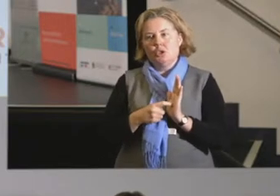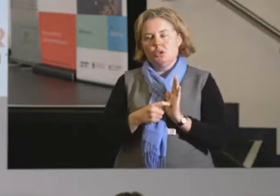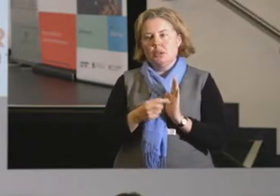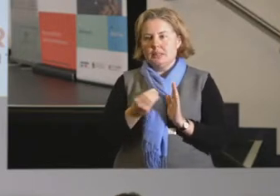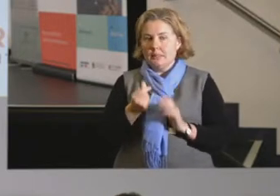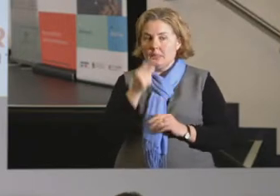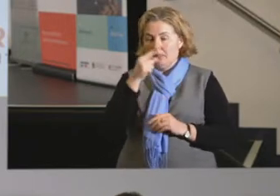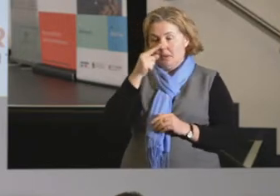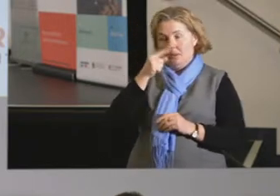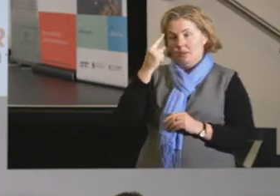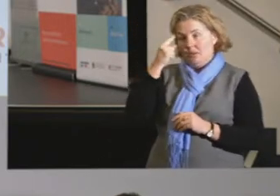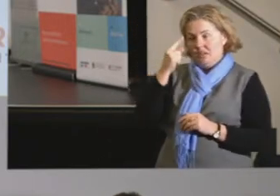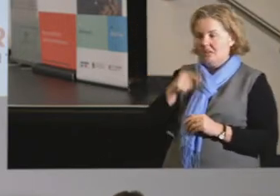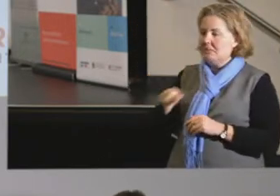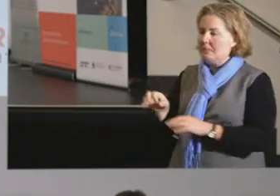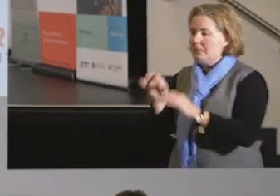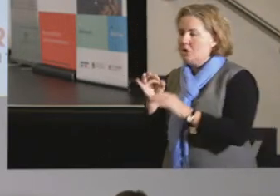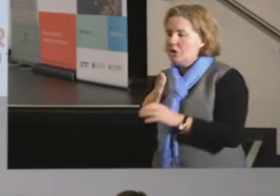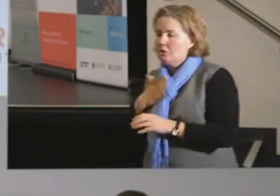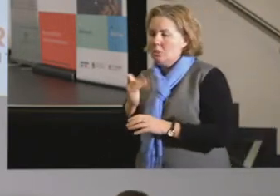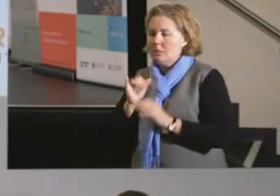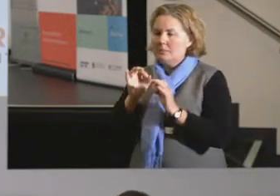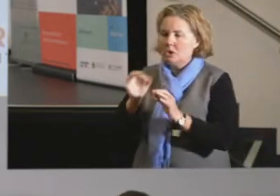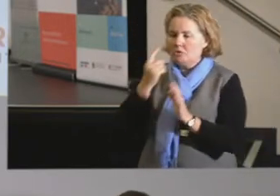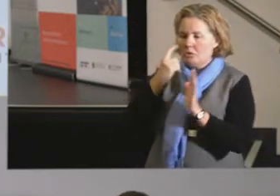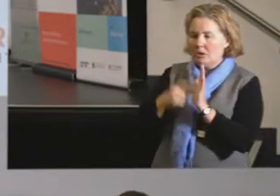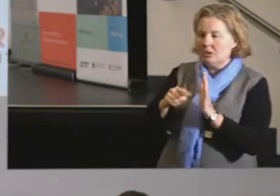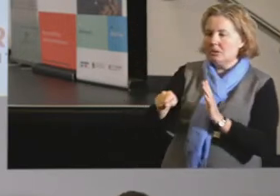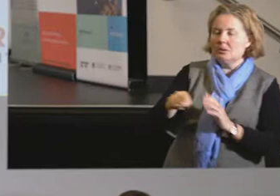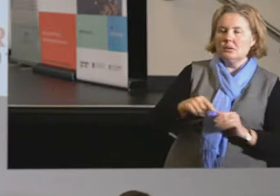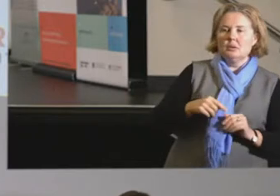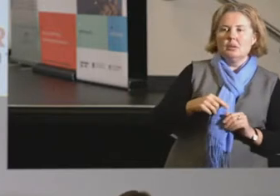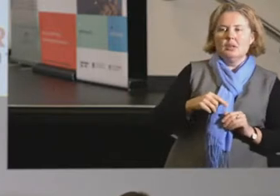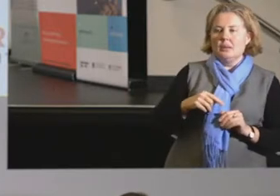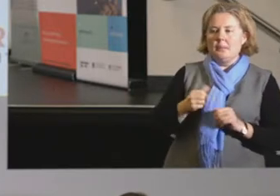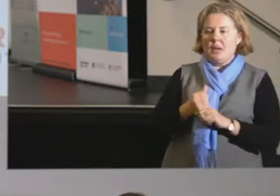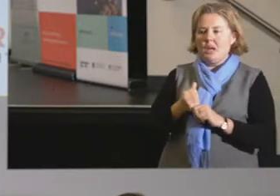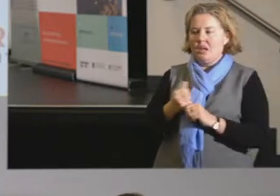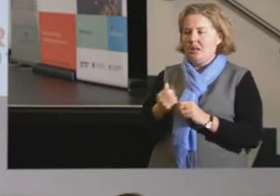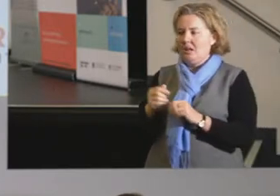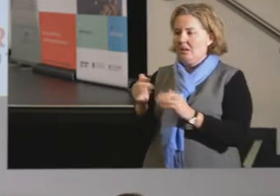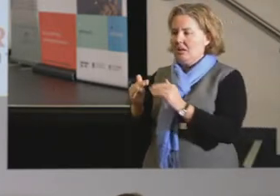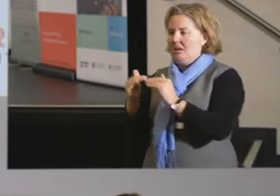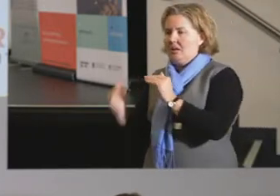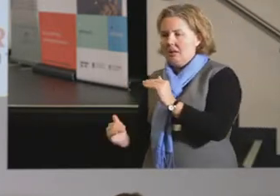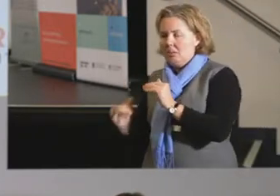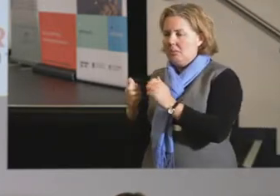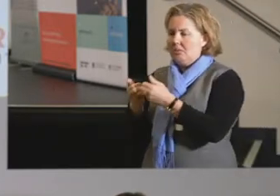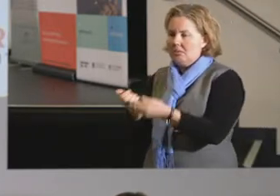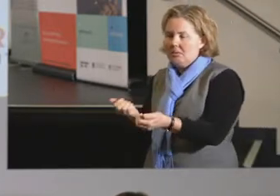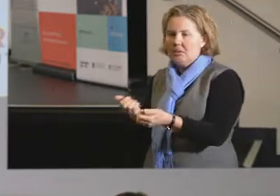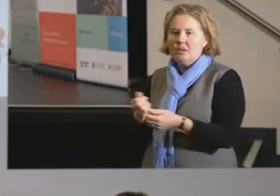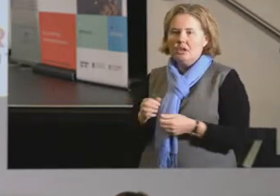shifted into special interests, special recognition, in a way which fragments rather than unites. And so I think we